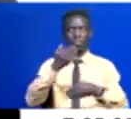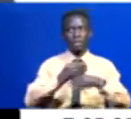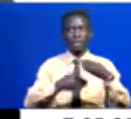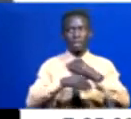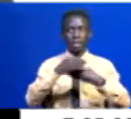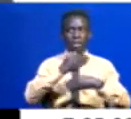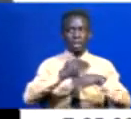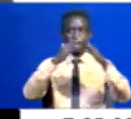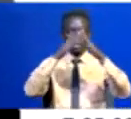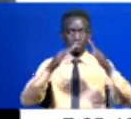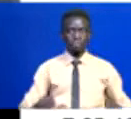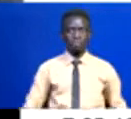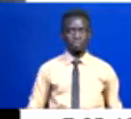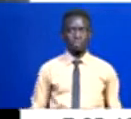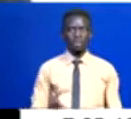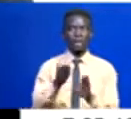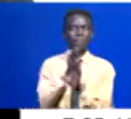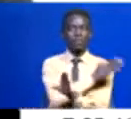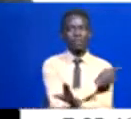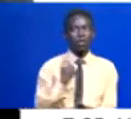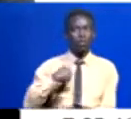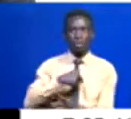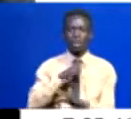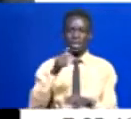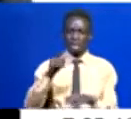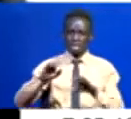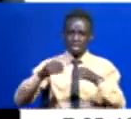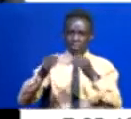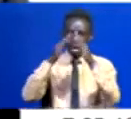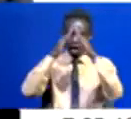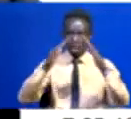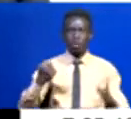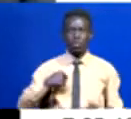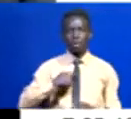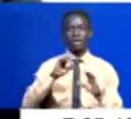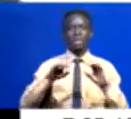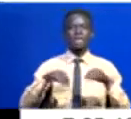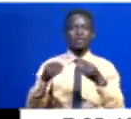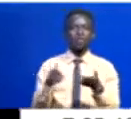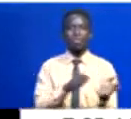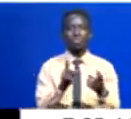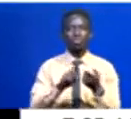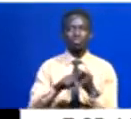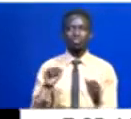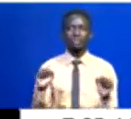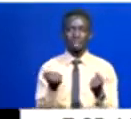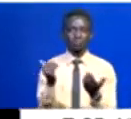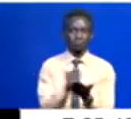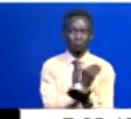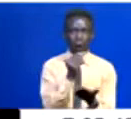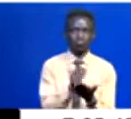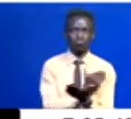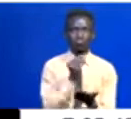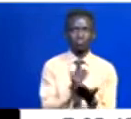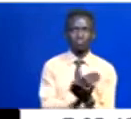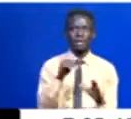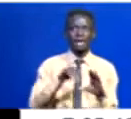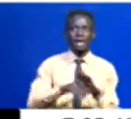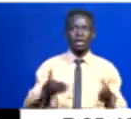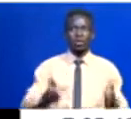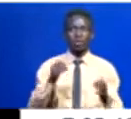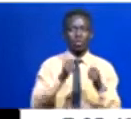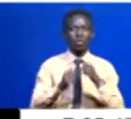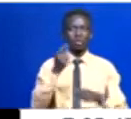house, we give you an opportunity to save in a product that is has already been classified as an